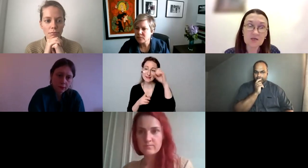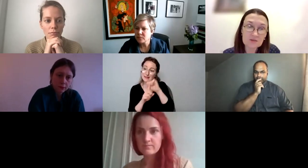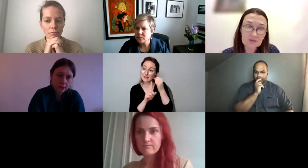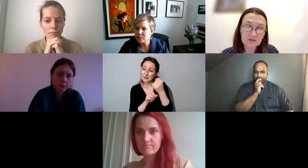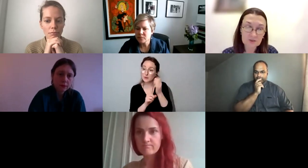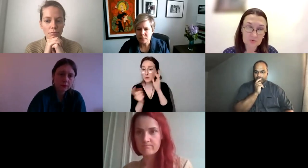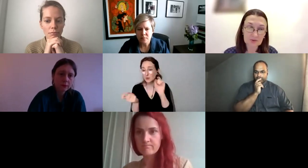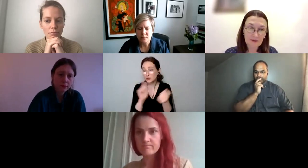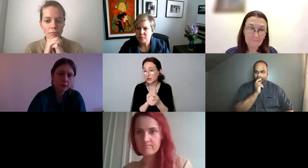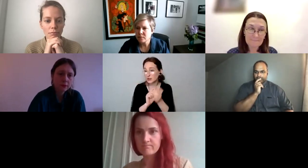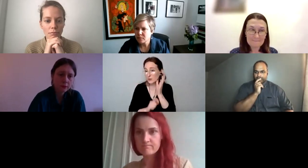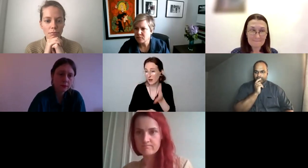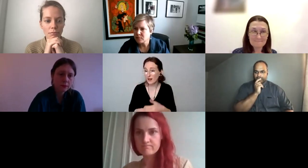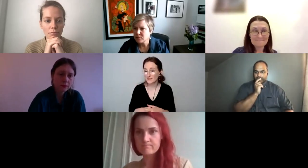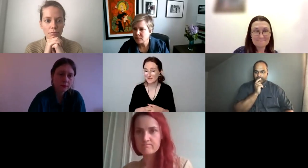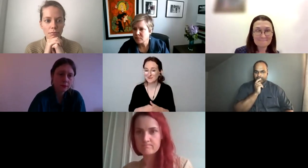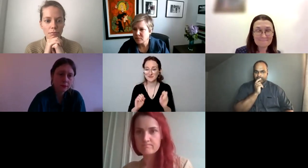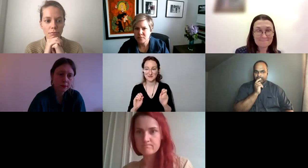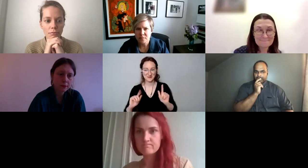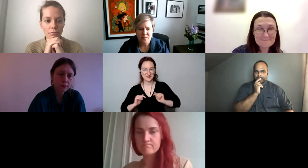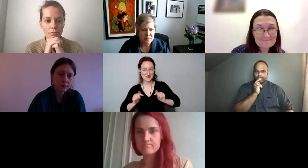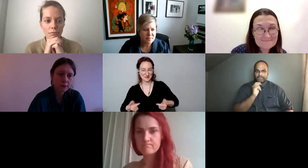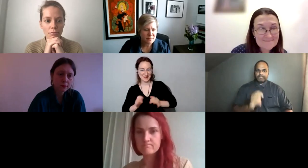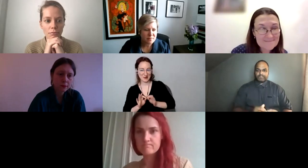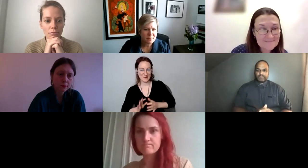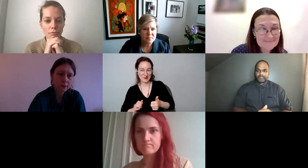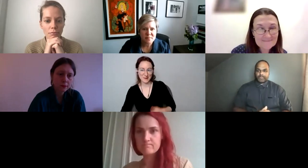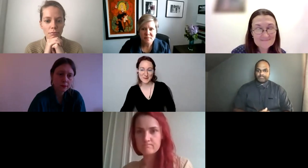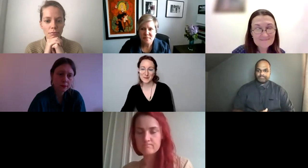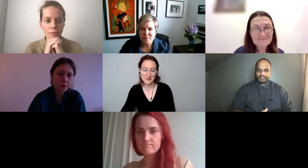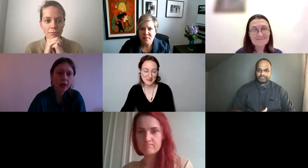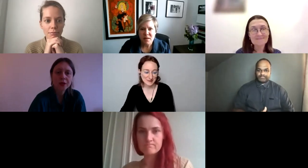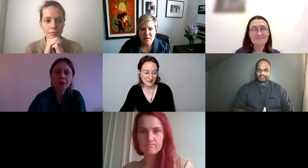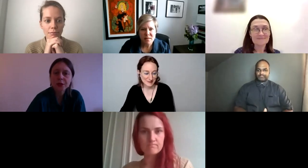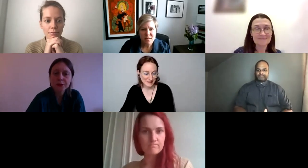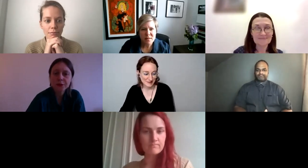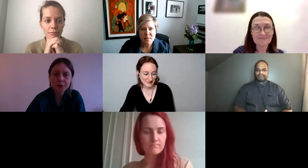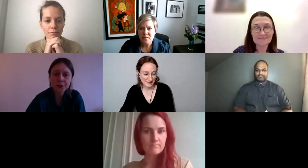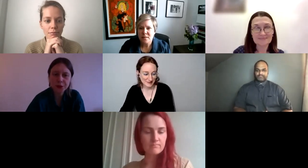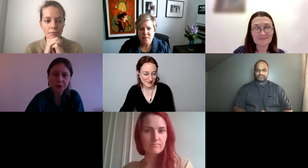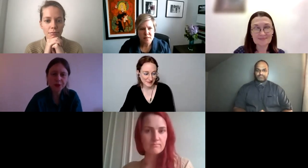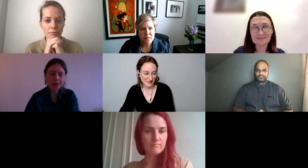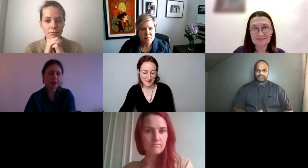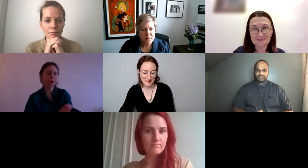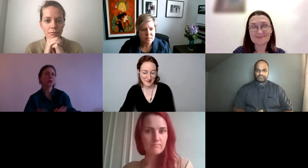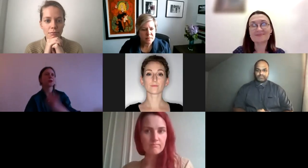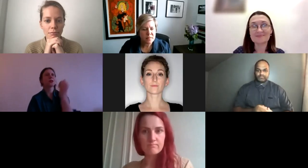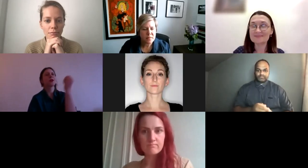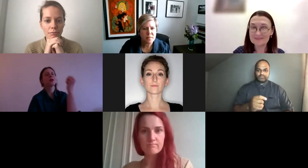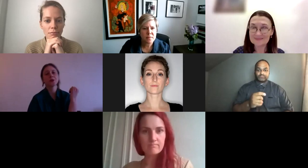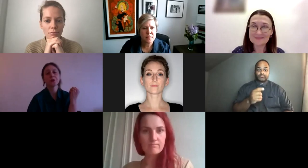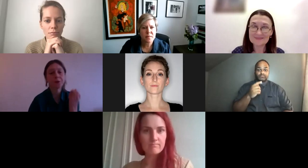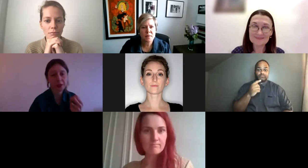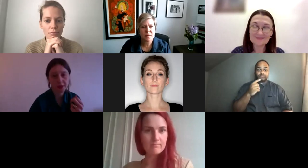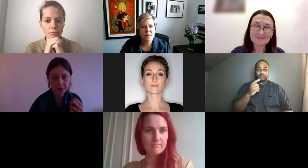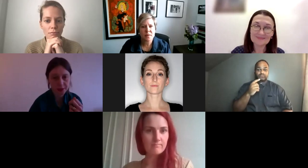will change gradually. not only through schools, I wanted to say